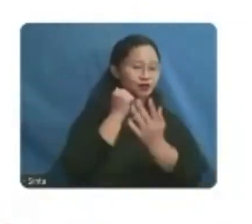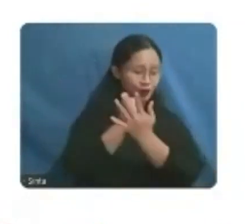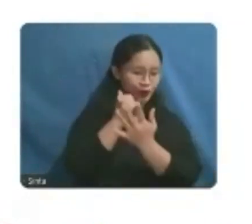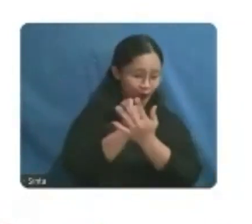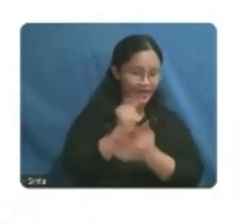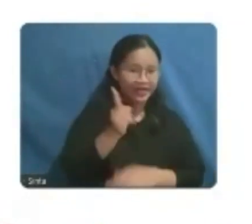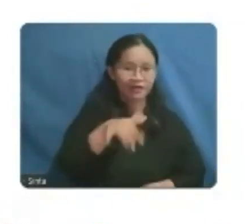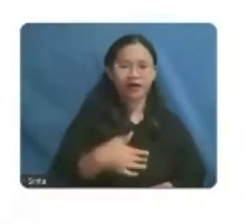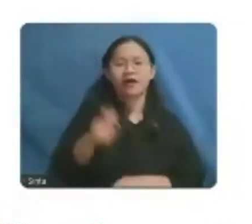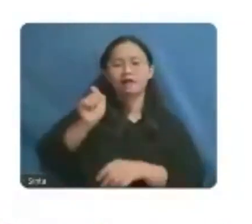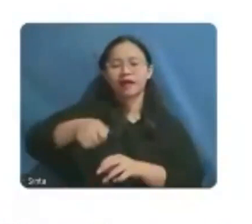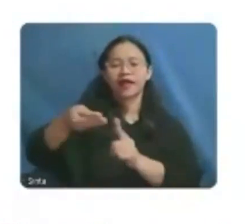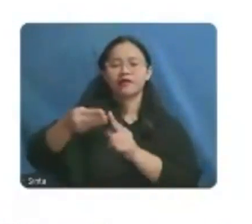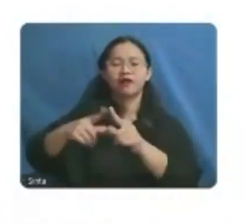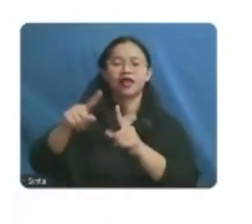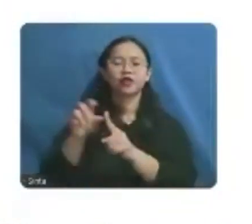global policies.